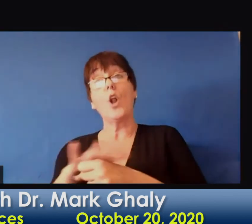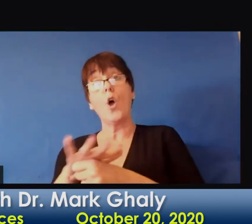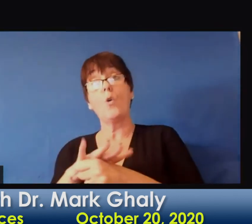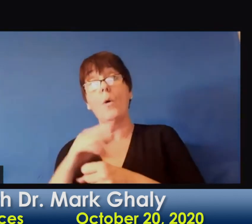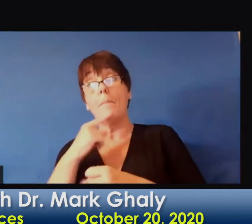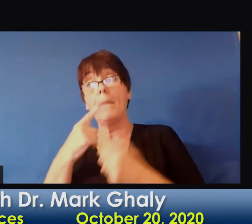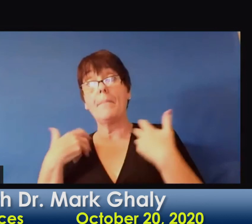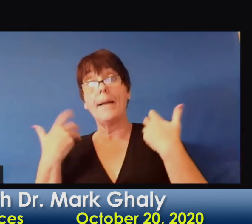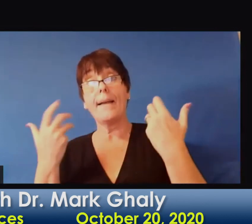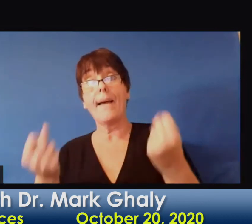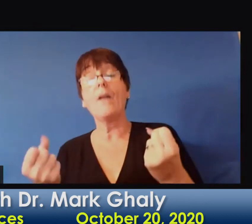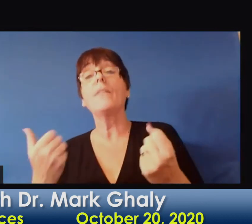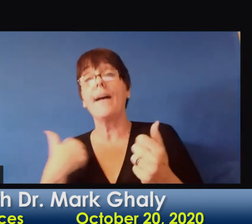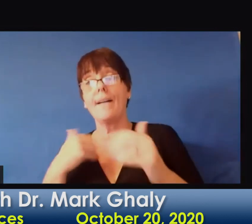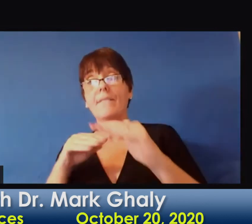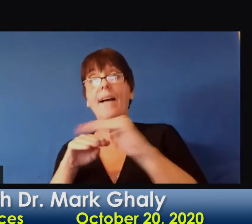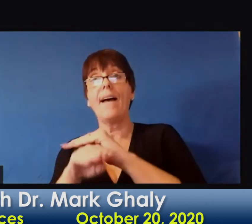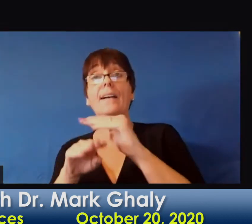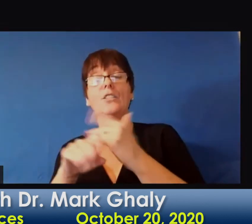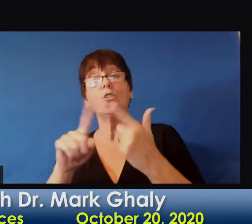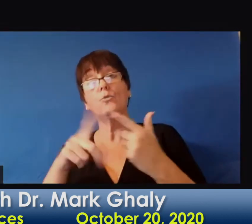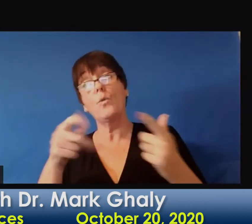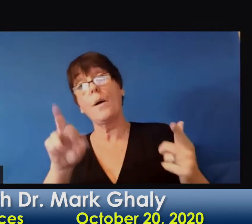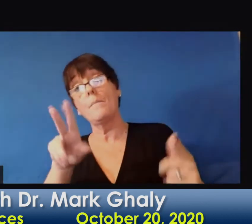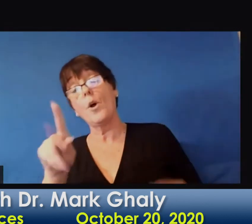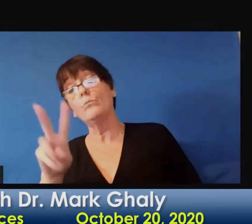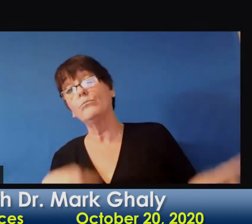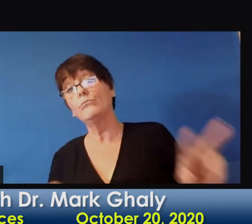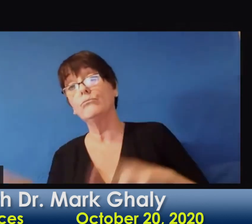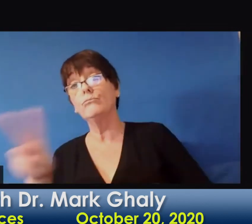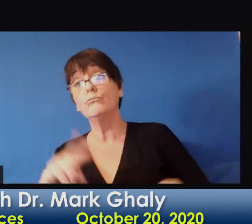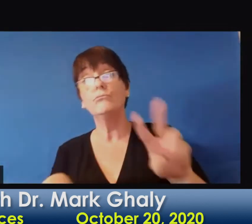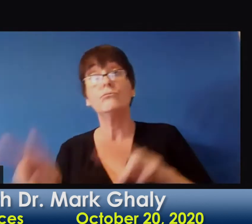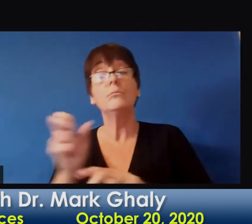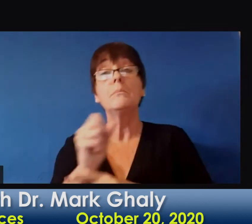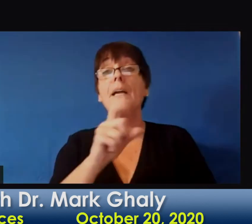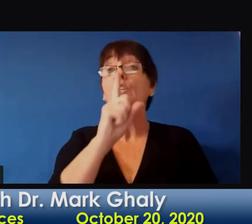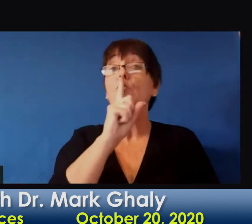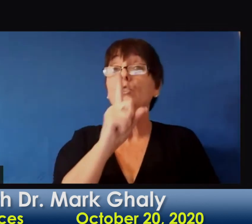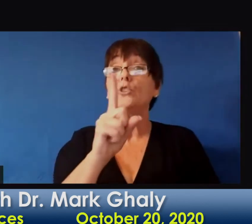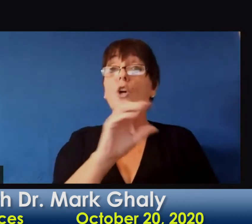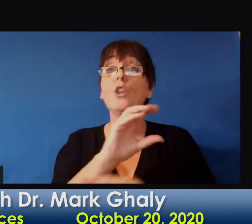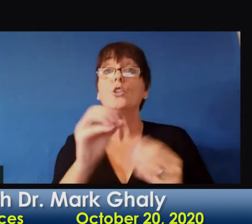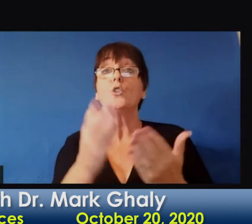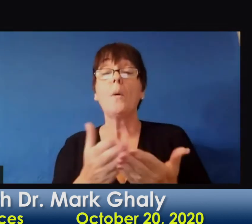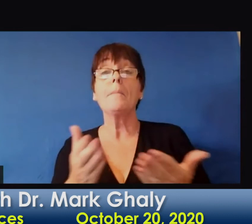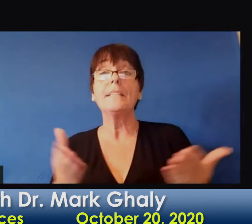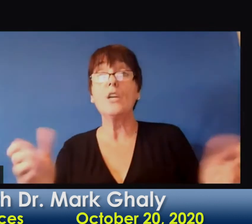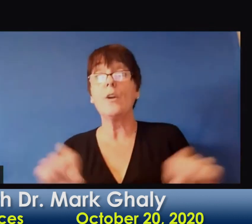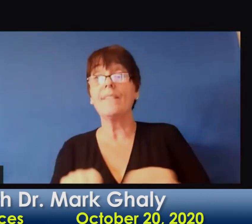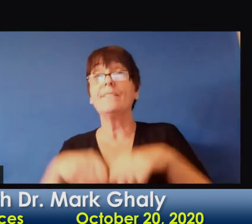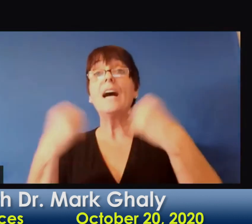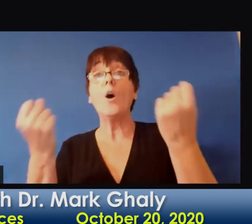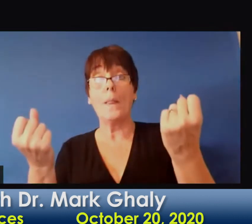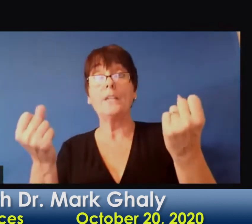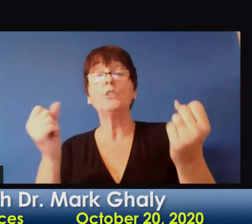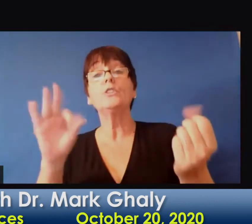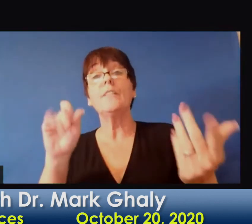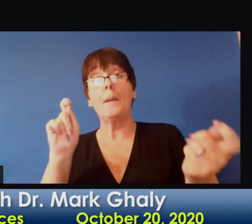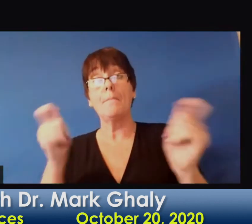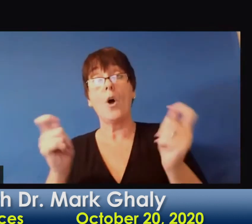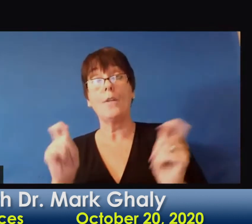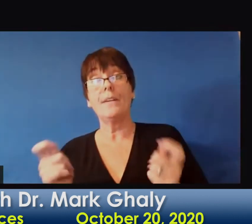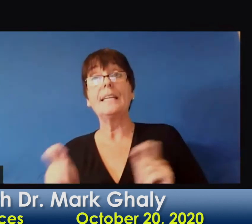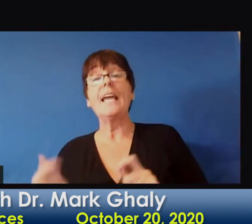teams have access to the parks to ensure that there are no material violations of the modifications that